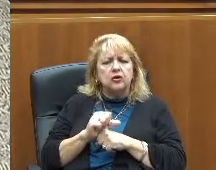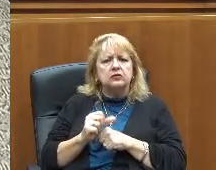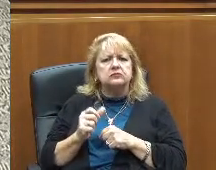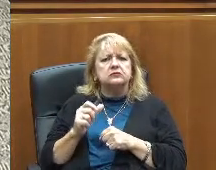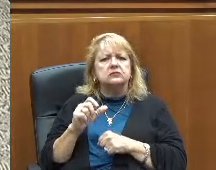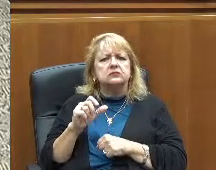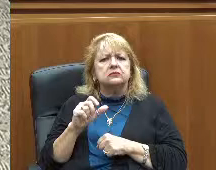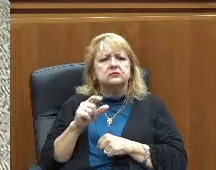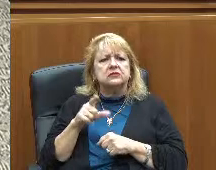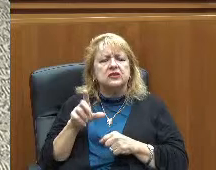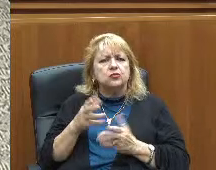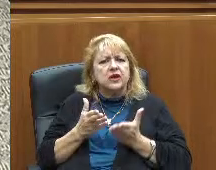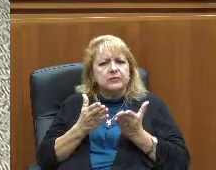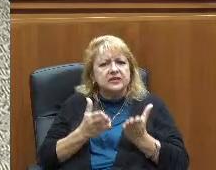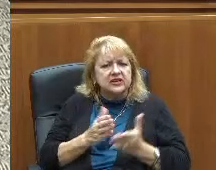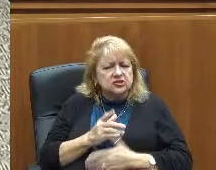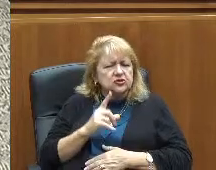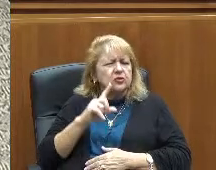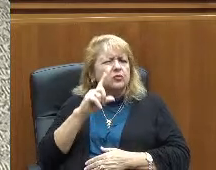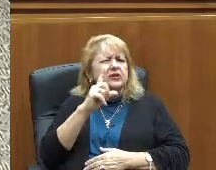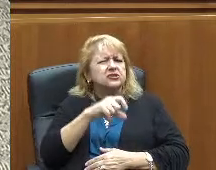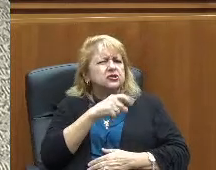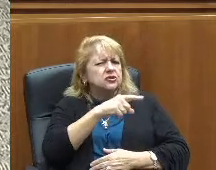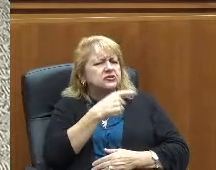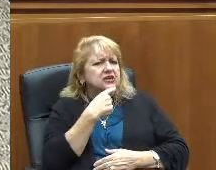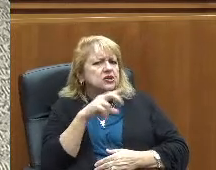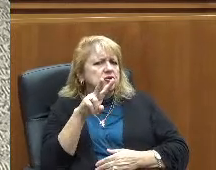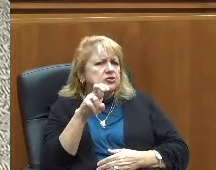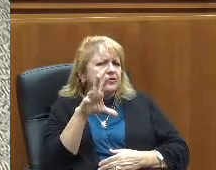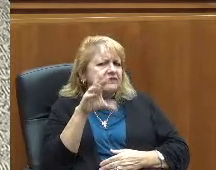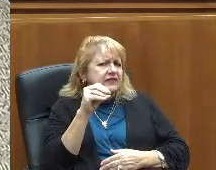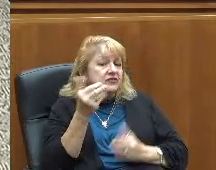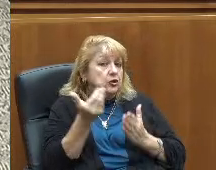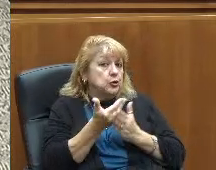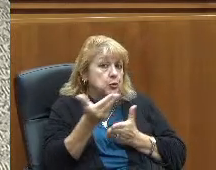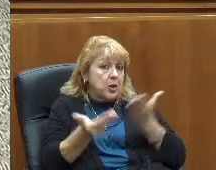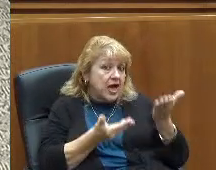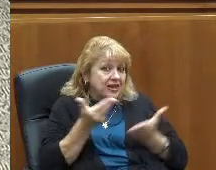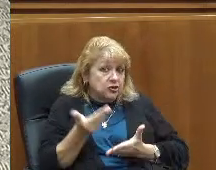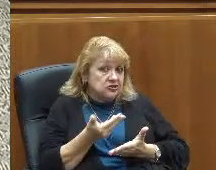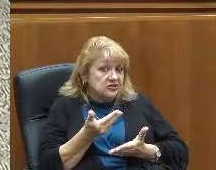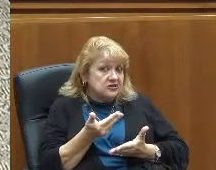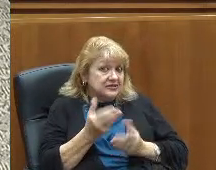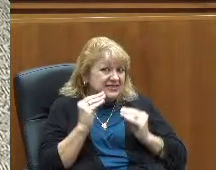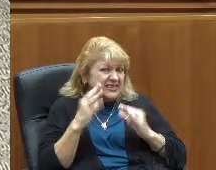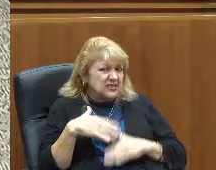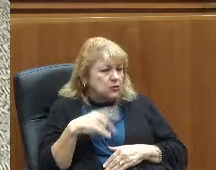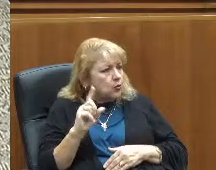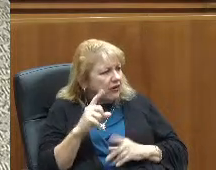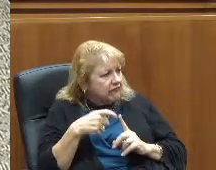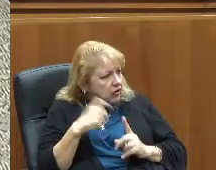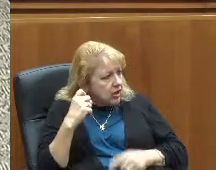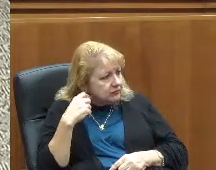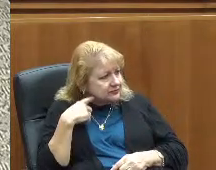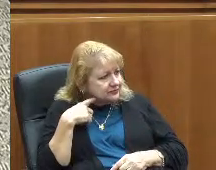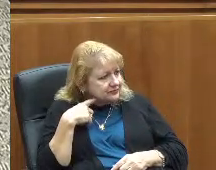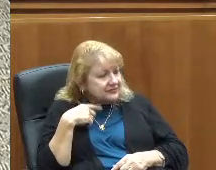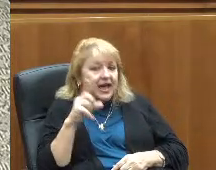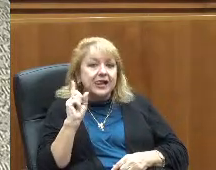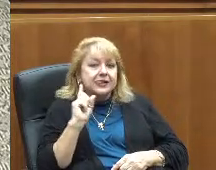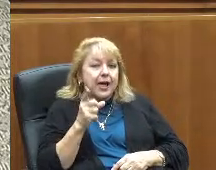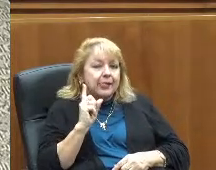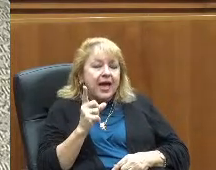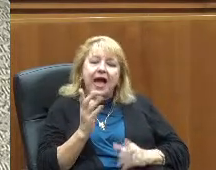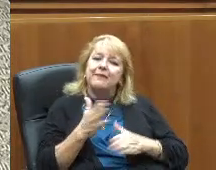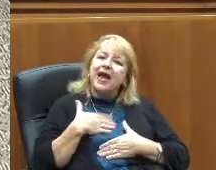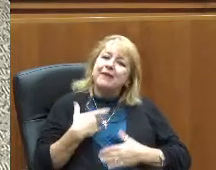recommendations. Just a couple of quick questions. You mentioned 250 new hires. Where do they come from?